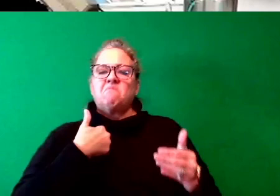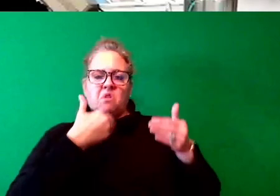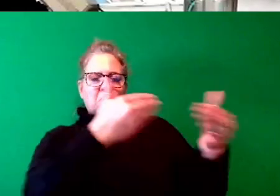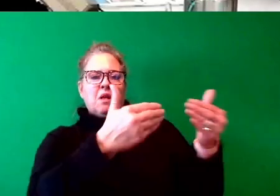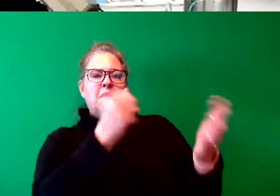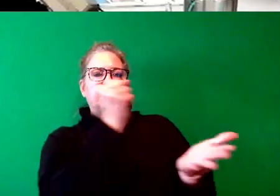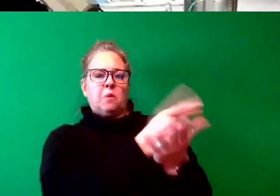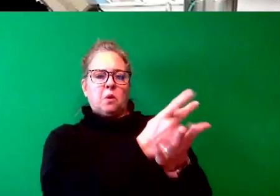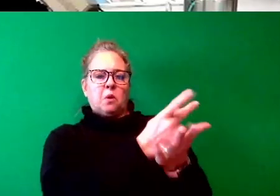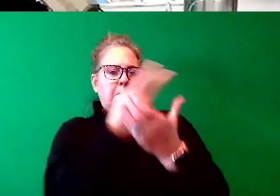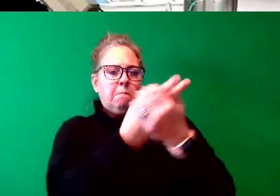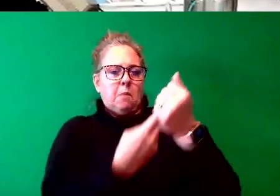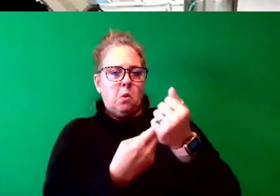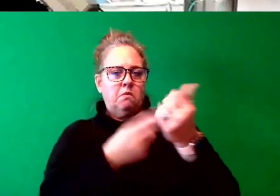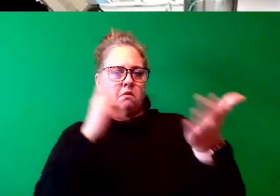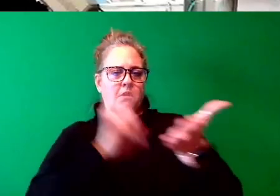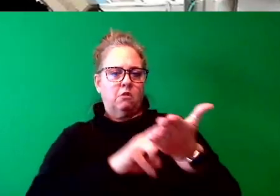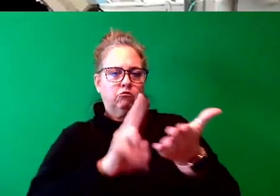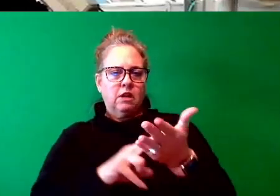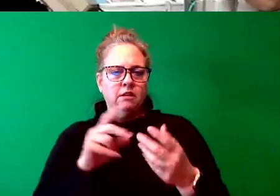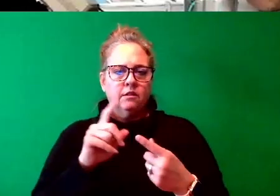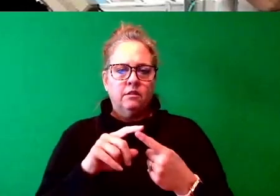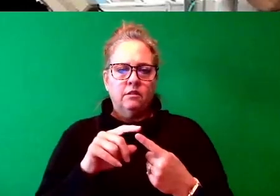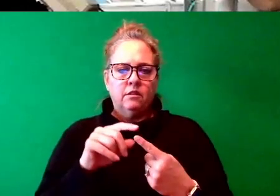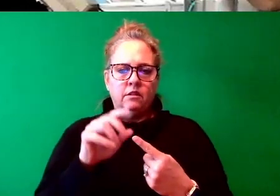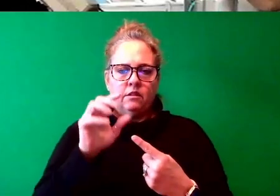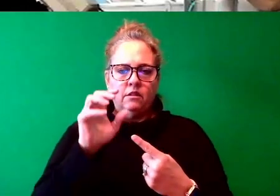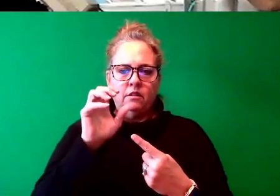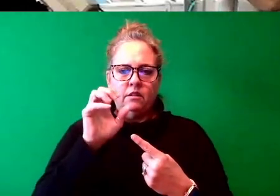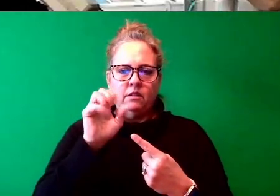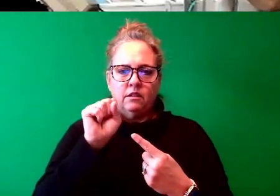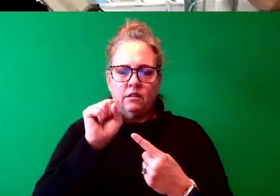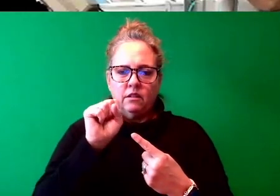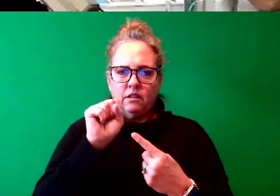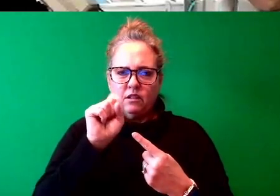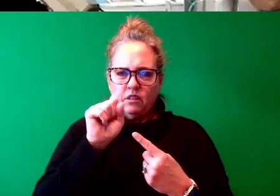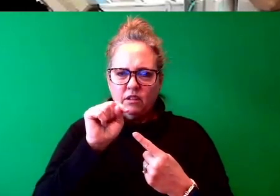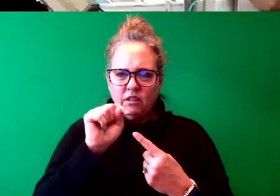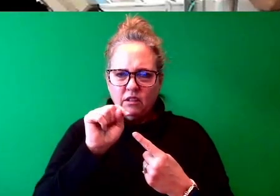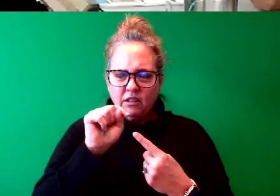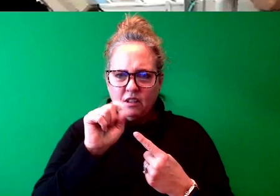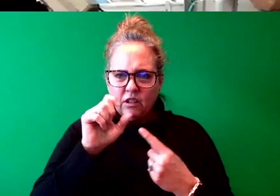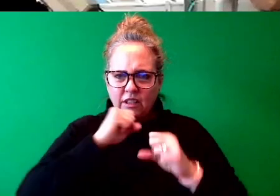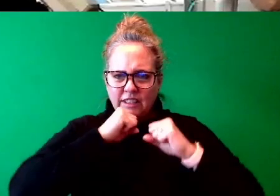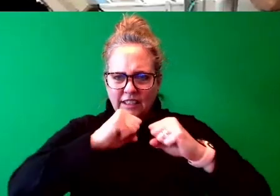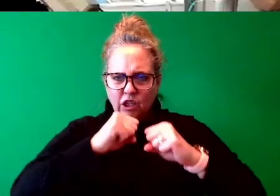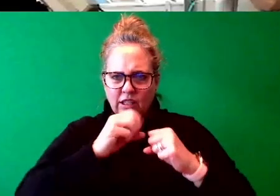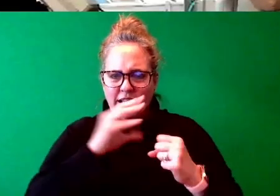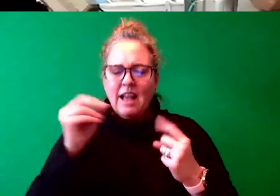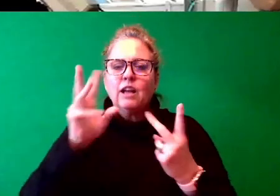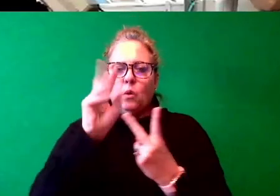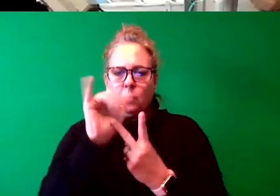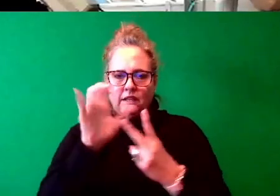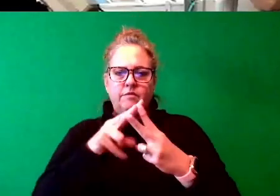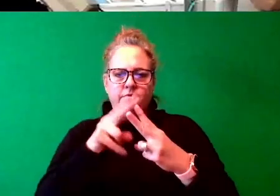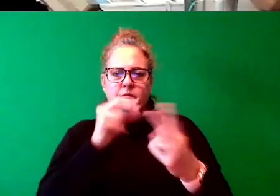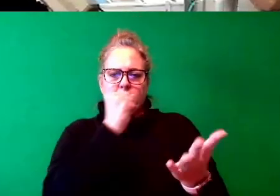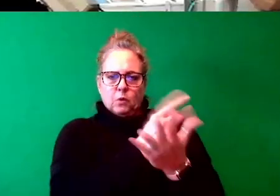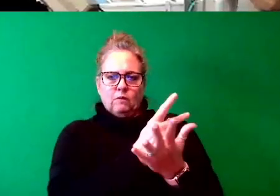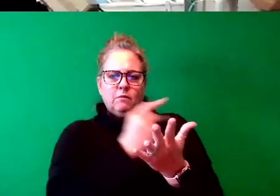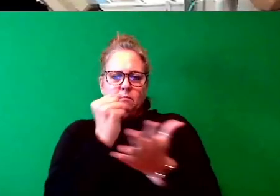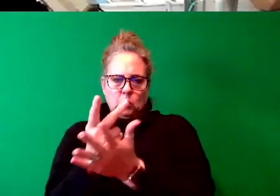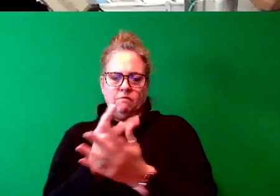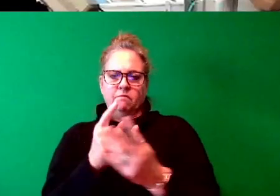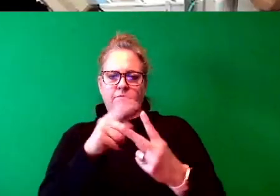youth substance use prevention program and the WIC. Okay. I